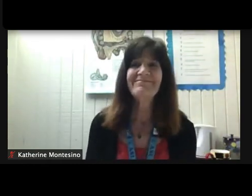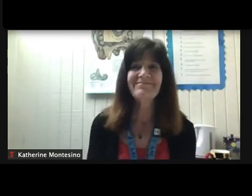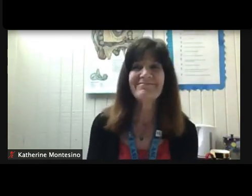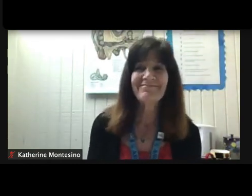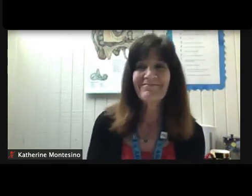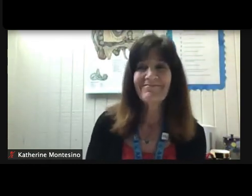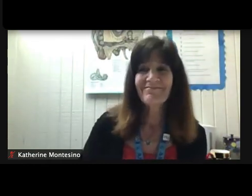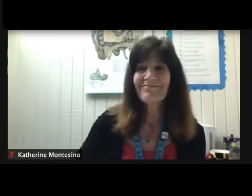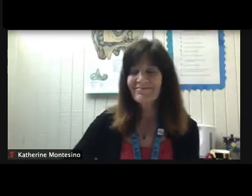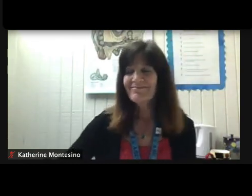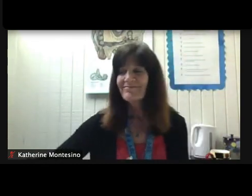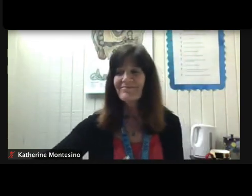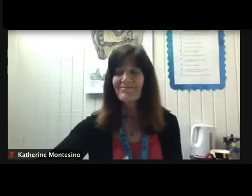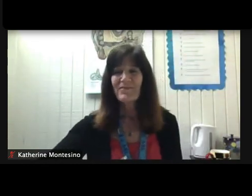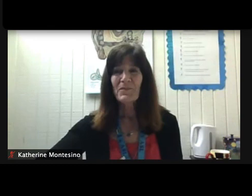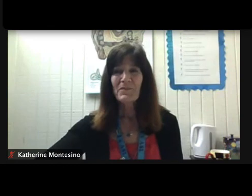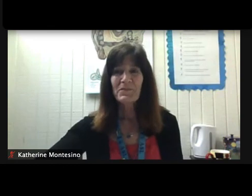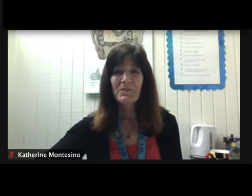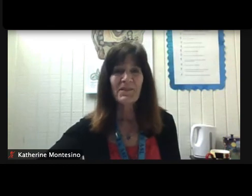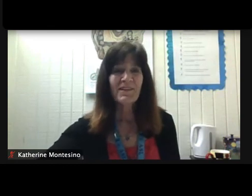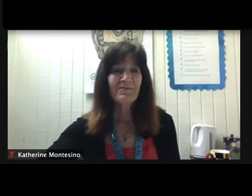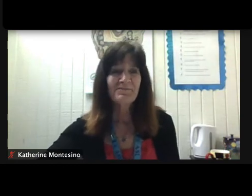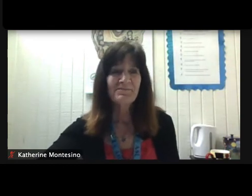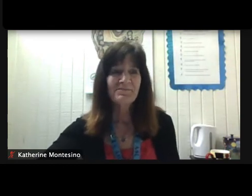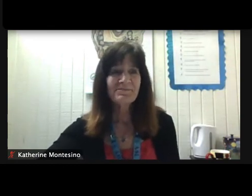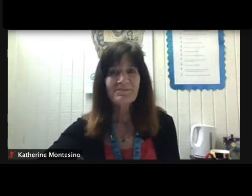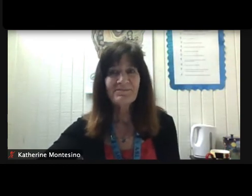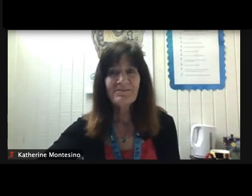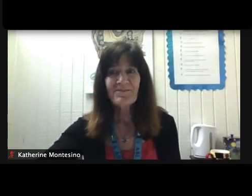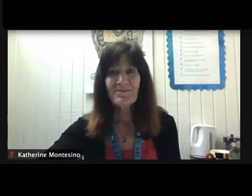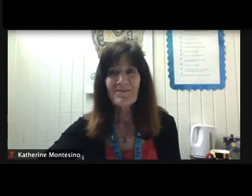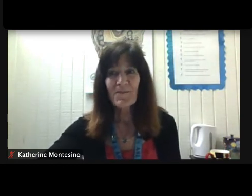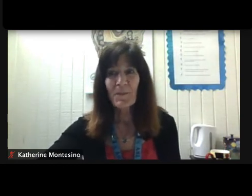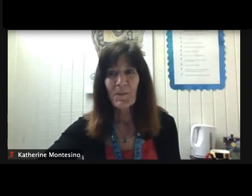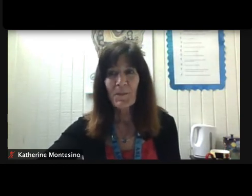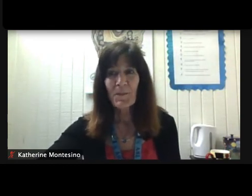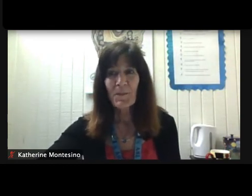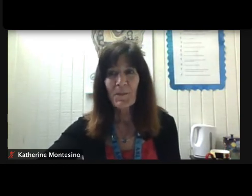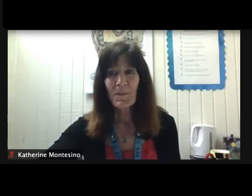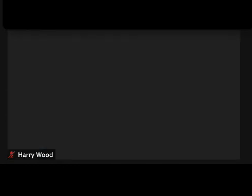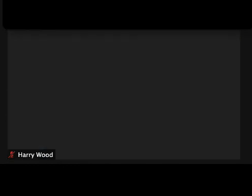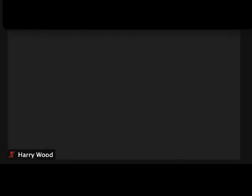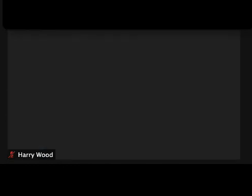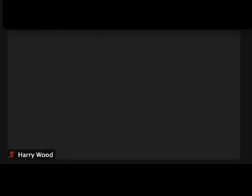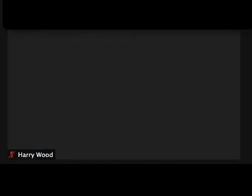This is Scott. Cool. Thank you. I really appreciate you sharing that. I'm gonna hand it over to Harry.